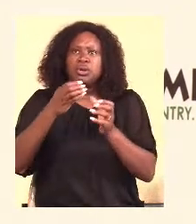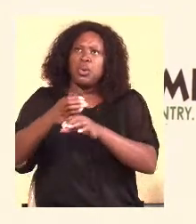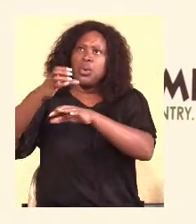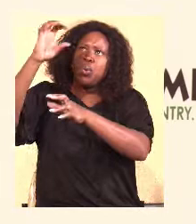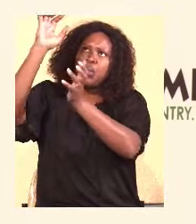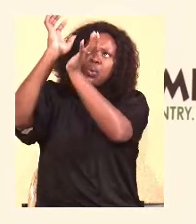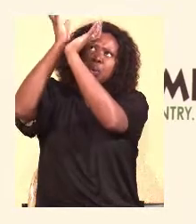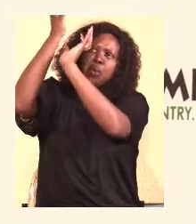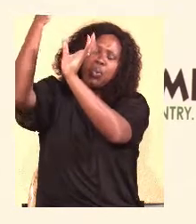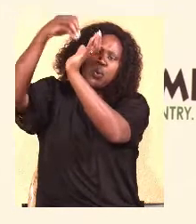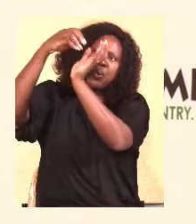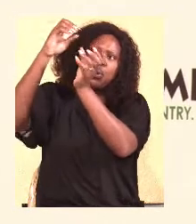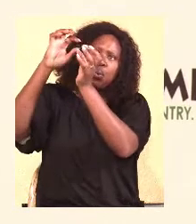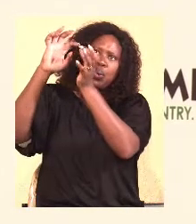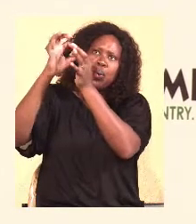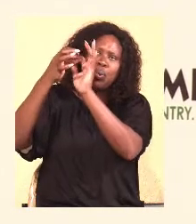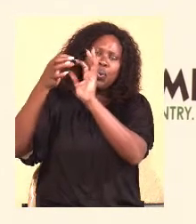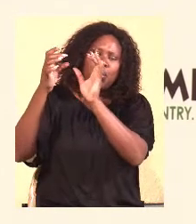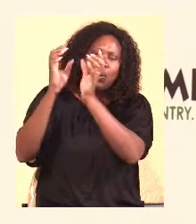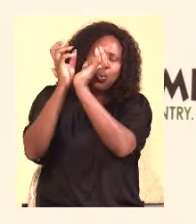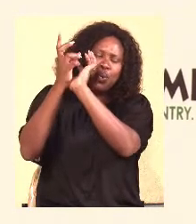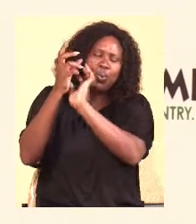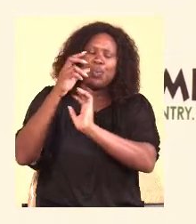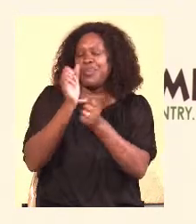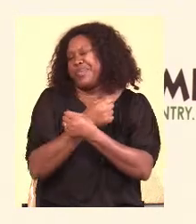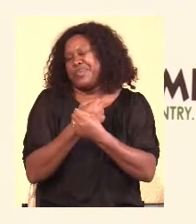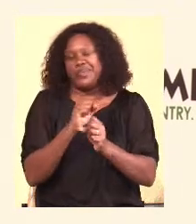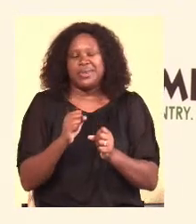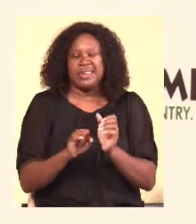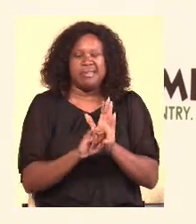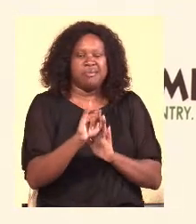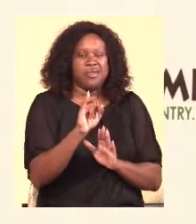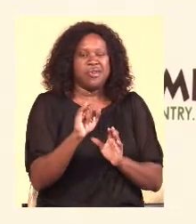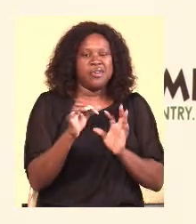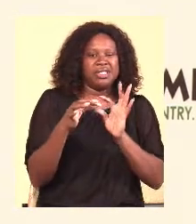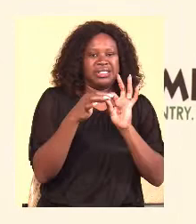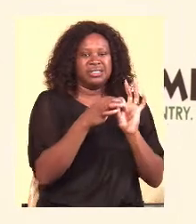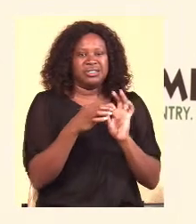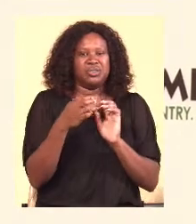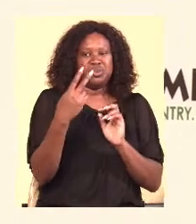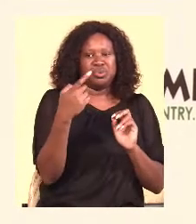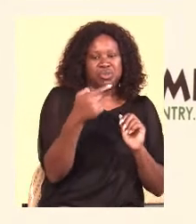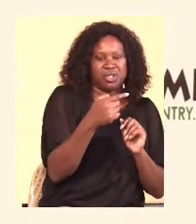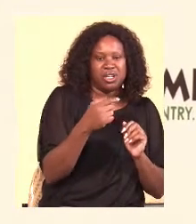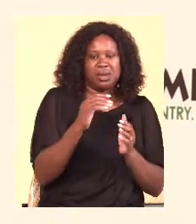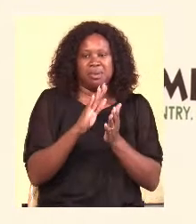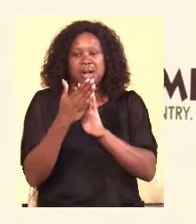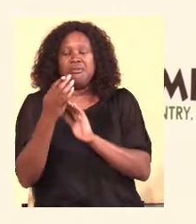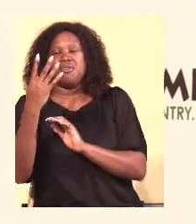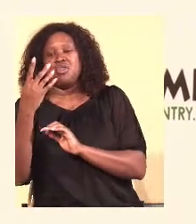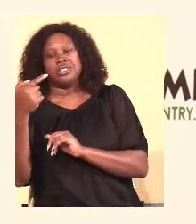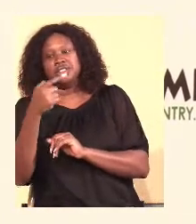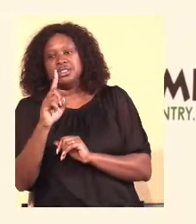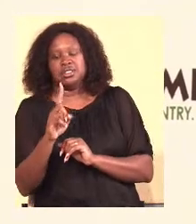areas where there's no towers, or improve the 3G the network from 2G to 4G.